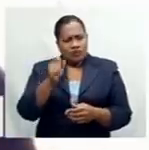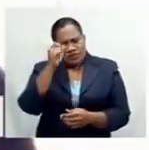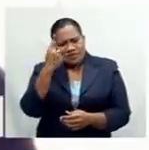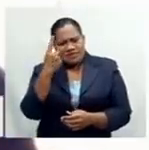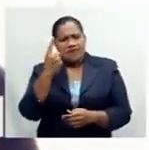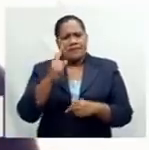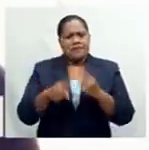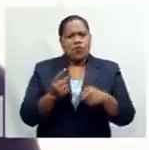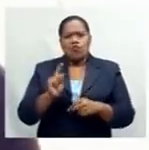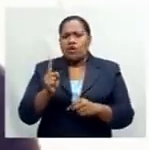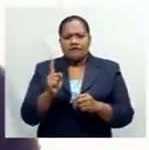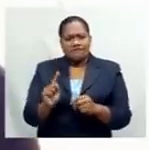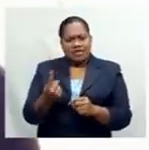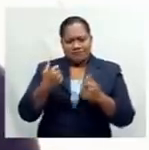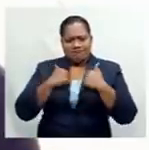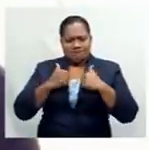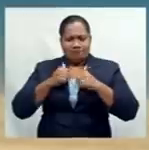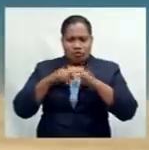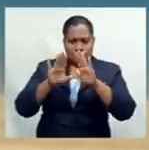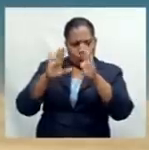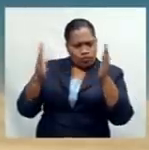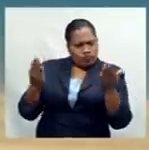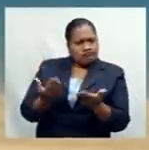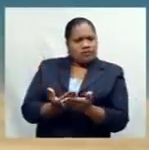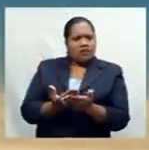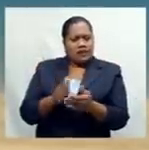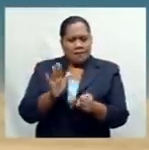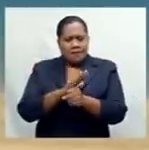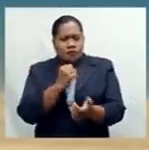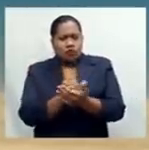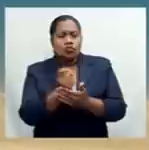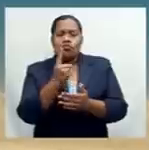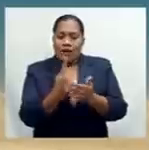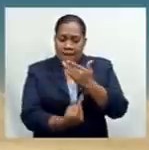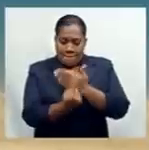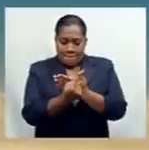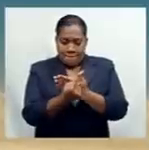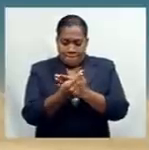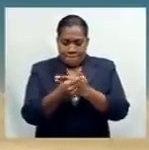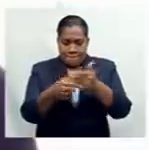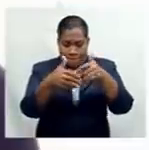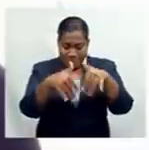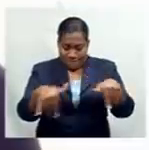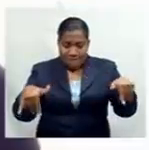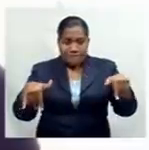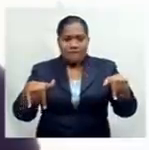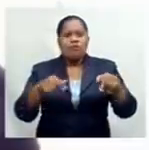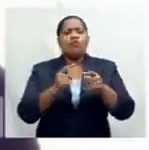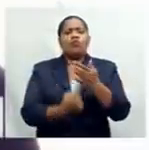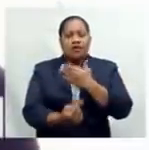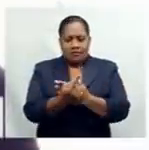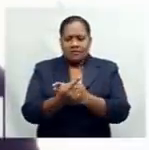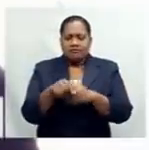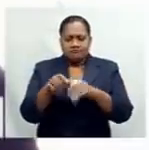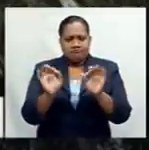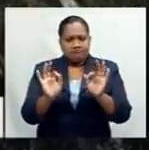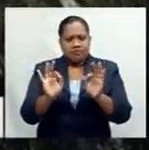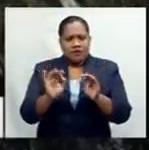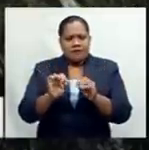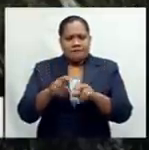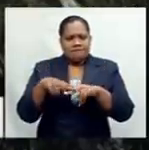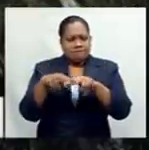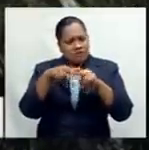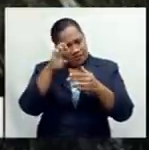best practice is around the world, and then make sure that what happens on the ground is a really fantastic Fijian experience and a safe one.